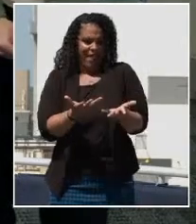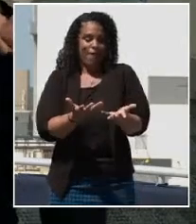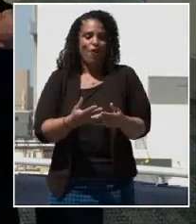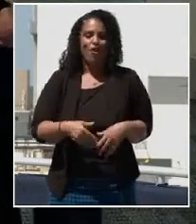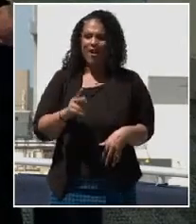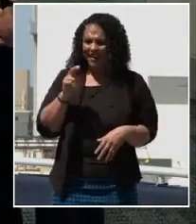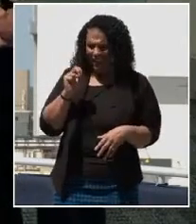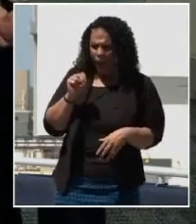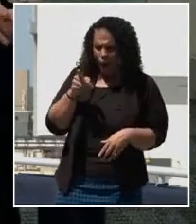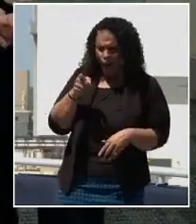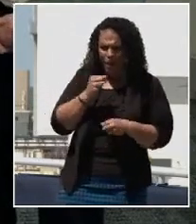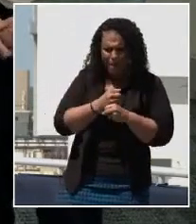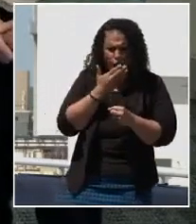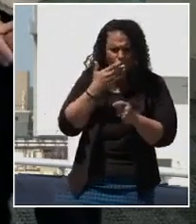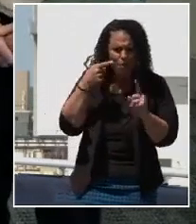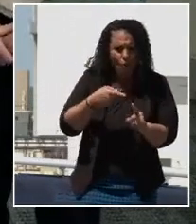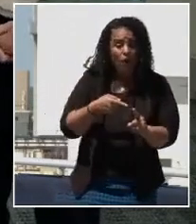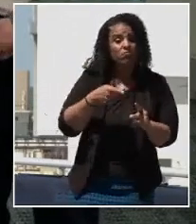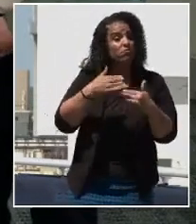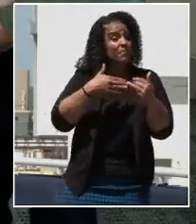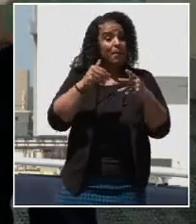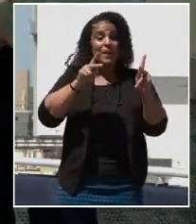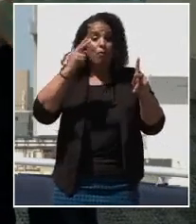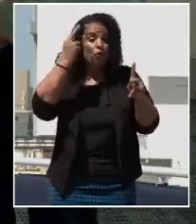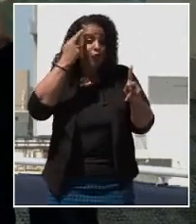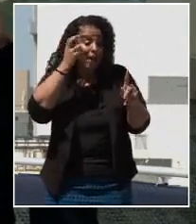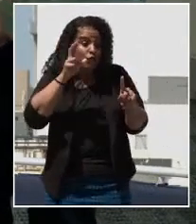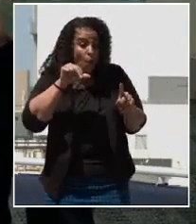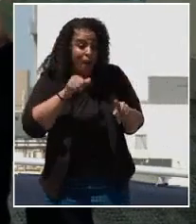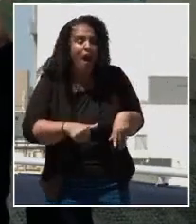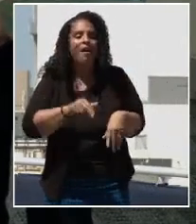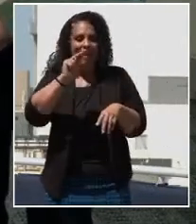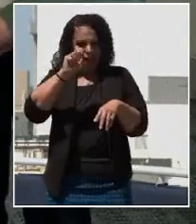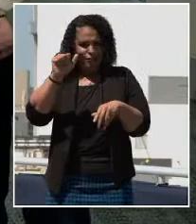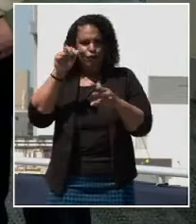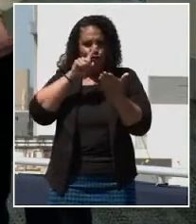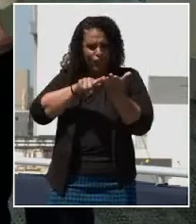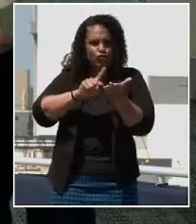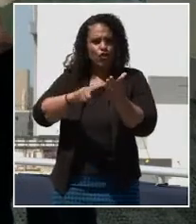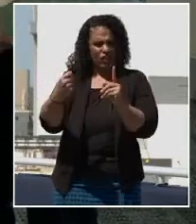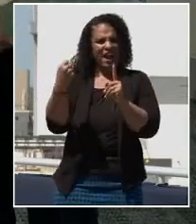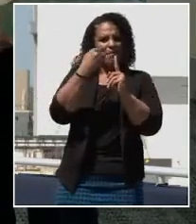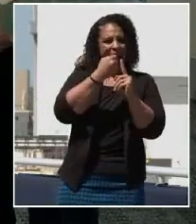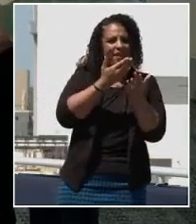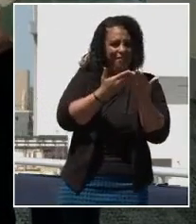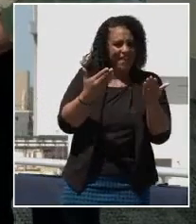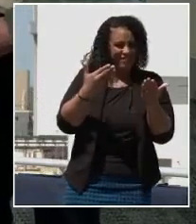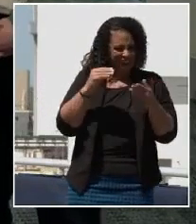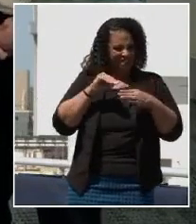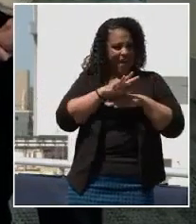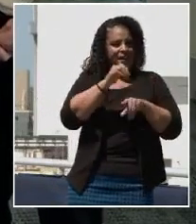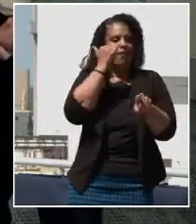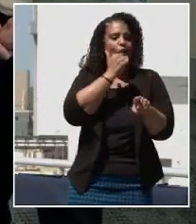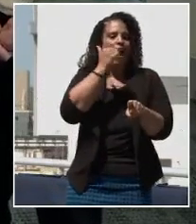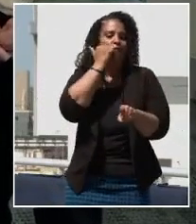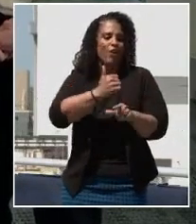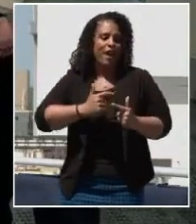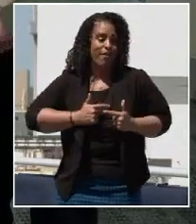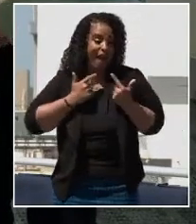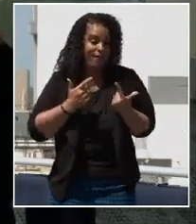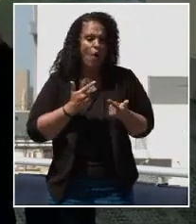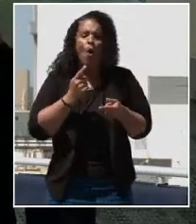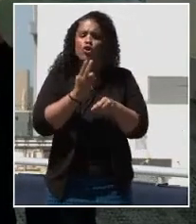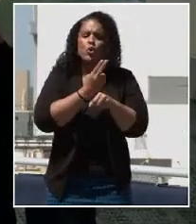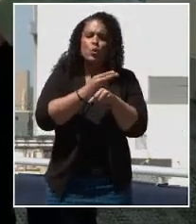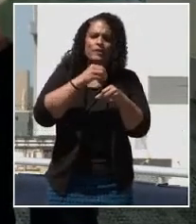Karen makes some great points whether people may realize it or not NASA research has like impacted things that affect their everyday lives or are